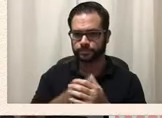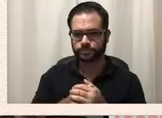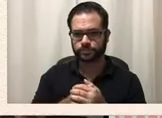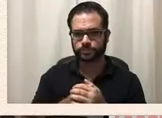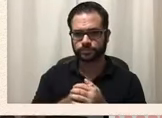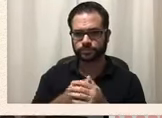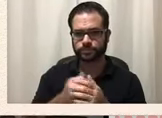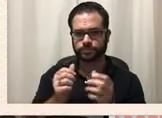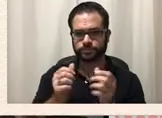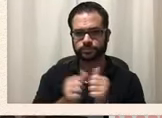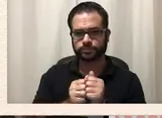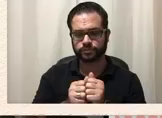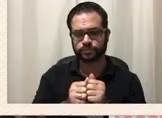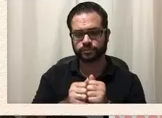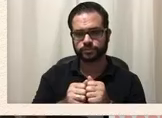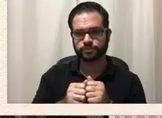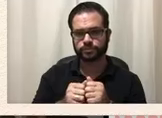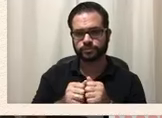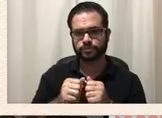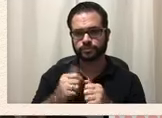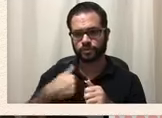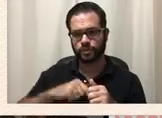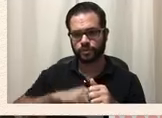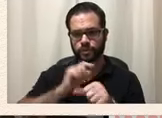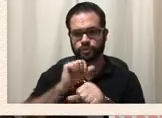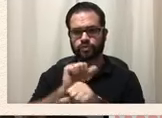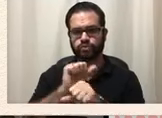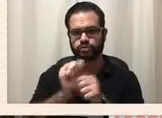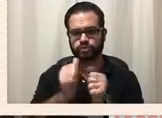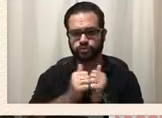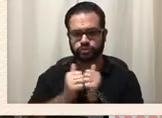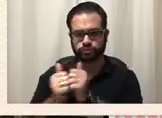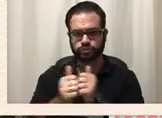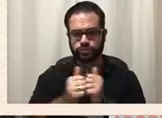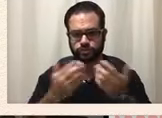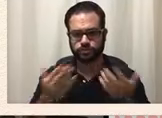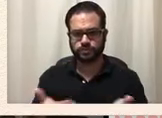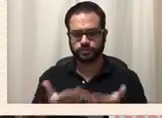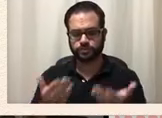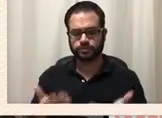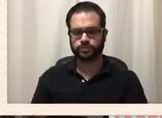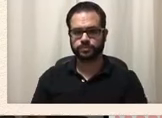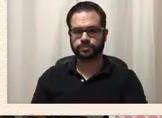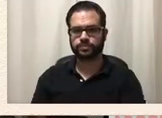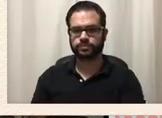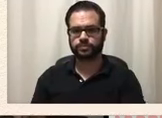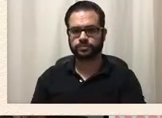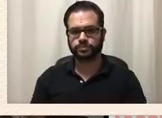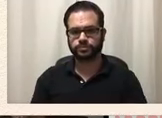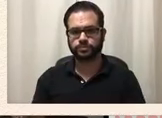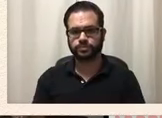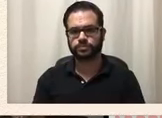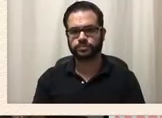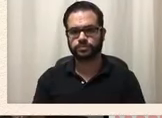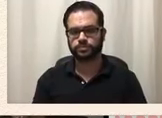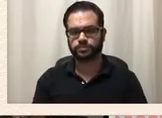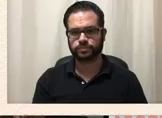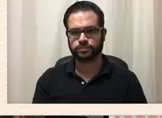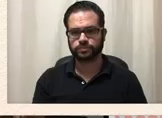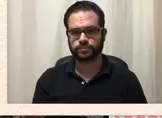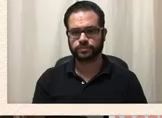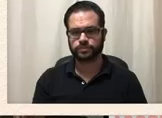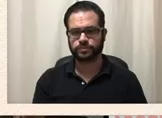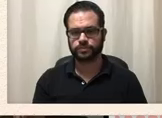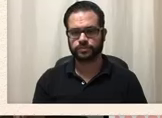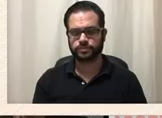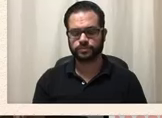together here at my church, Reverend Church, Tampa Bay, and in the heart